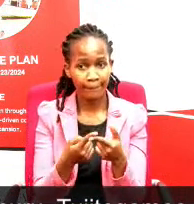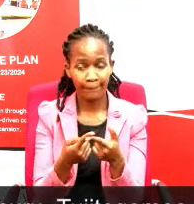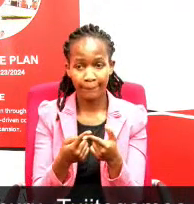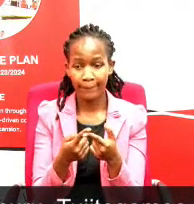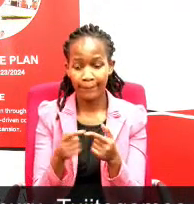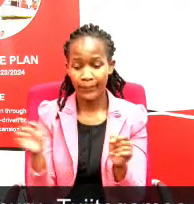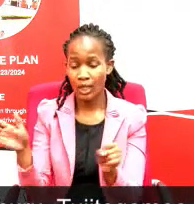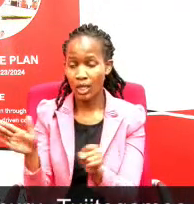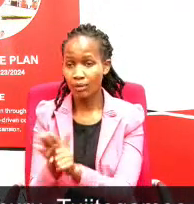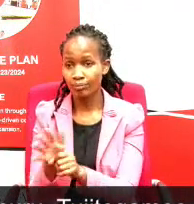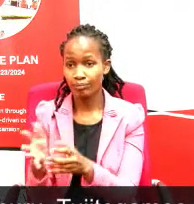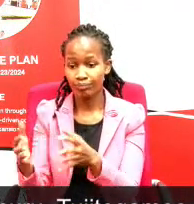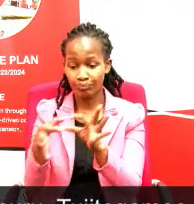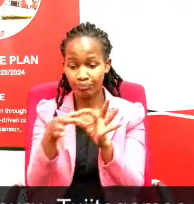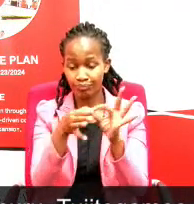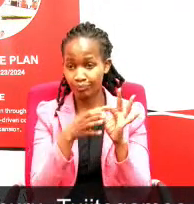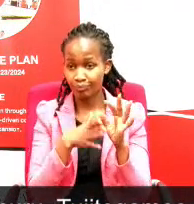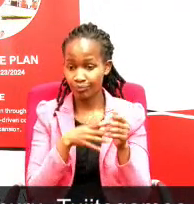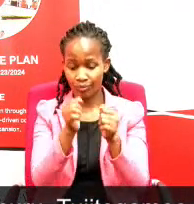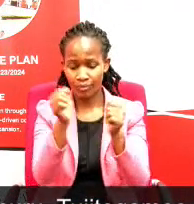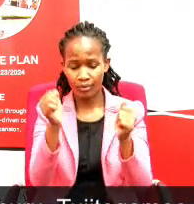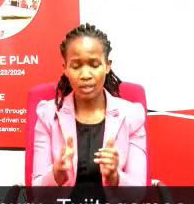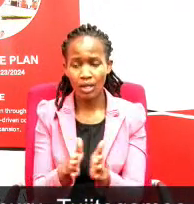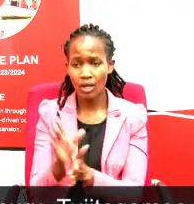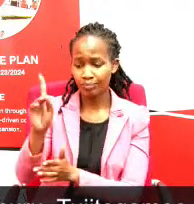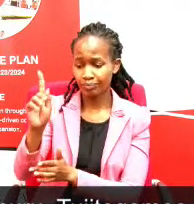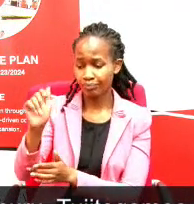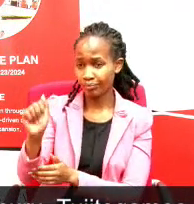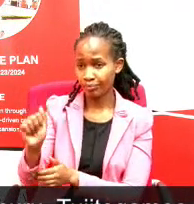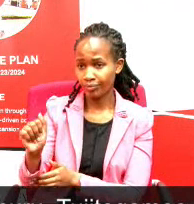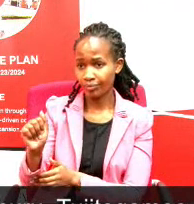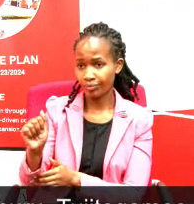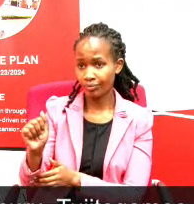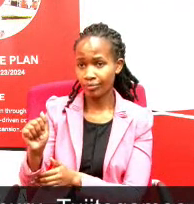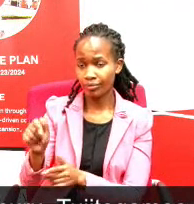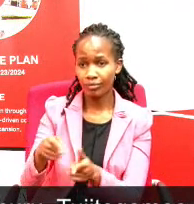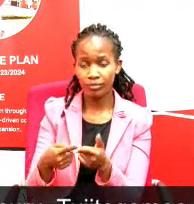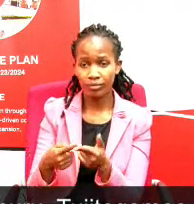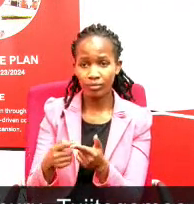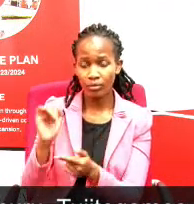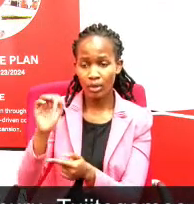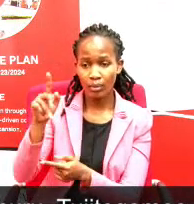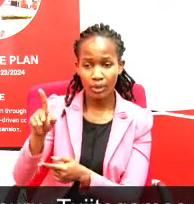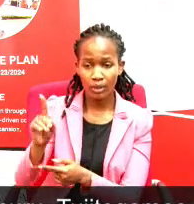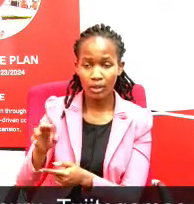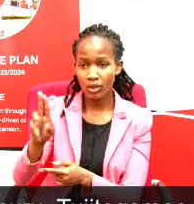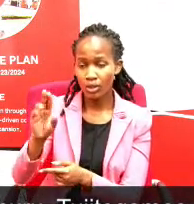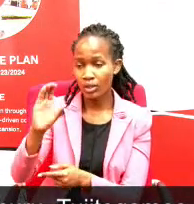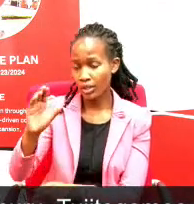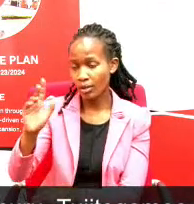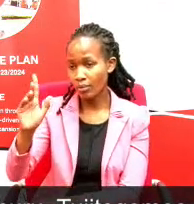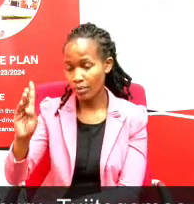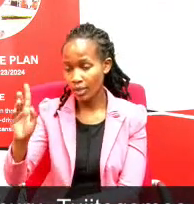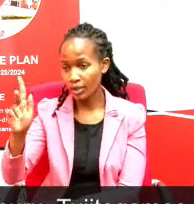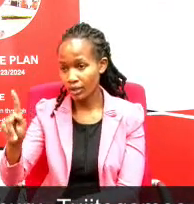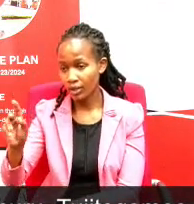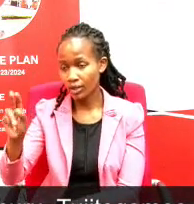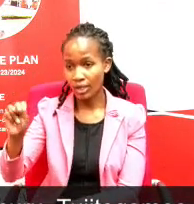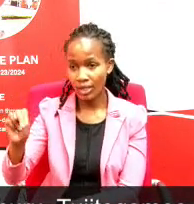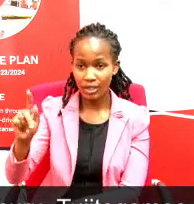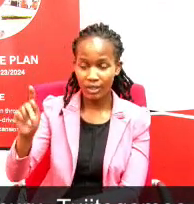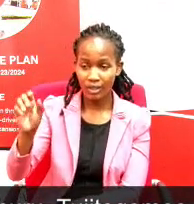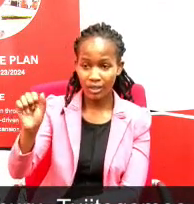and fully integrate our systems with databases such as the IFMIS, IPPD, CBK,